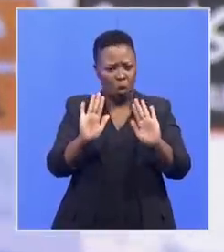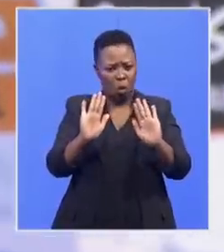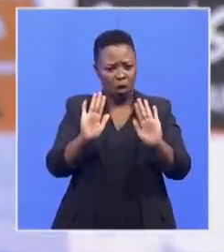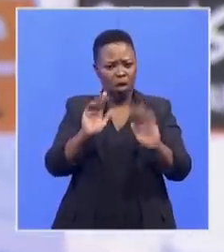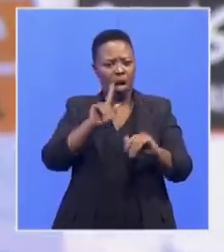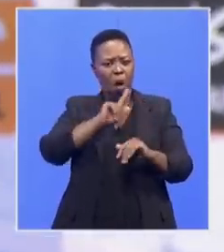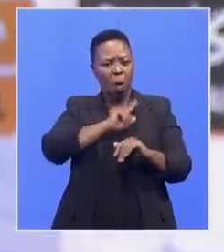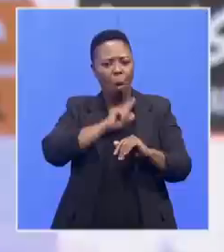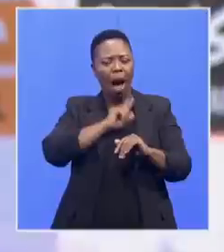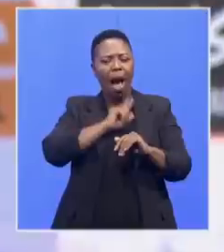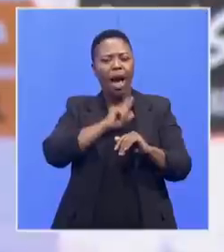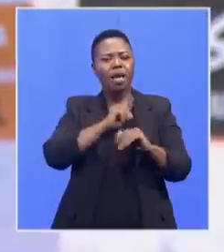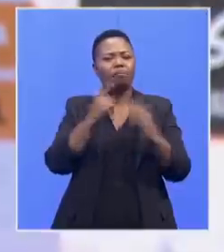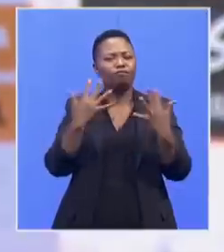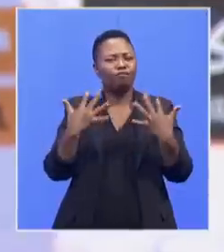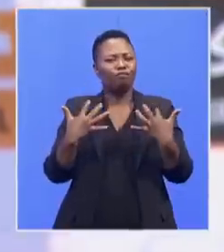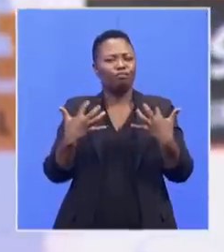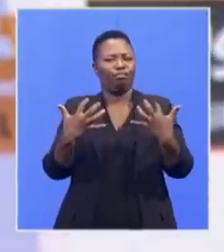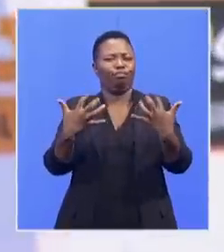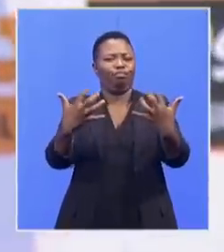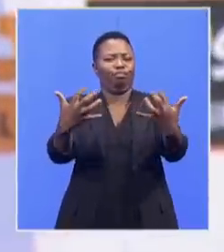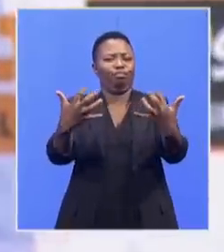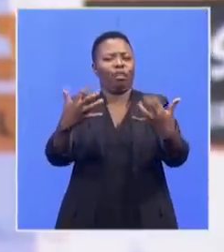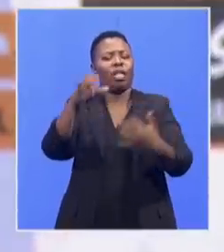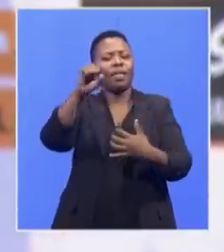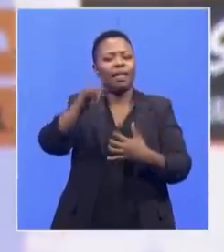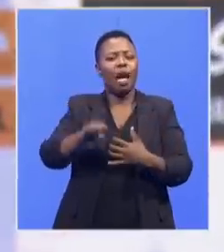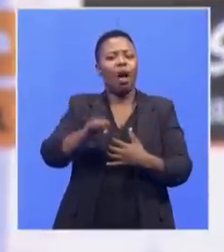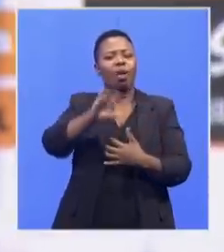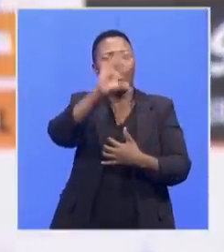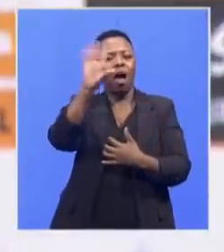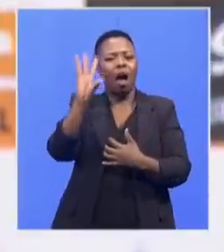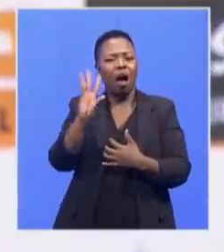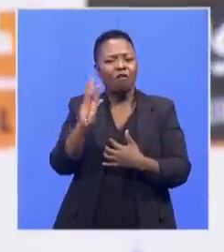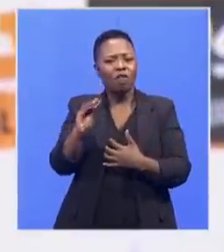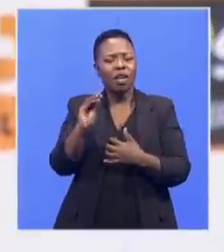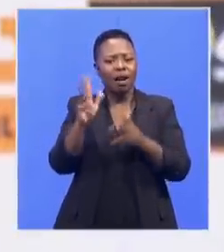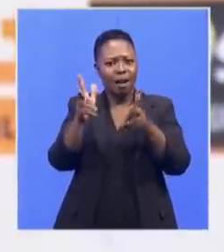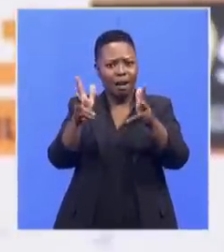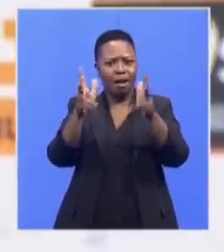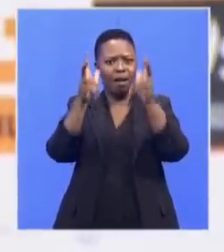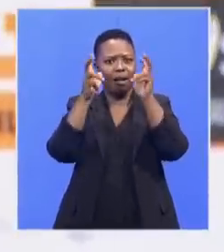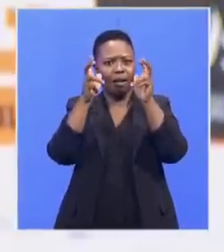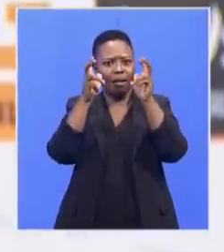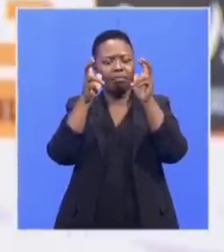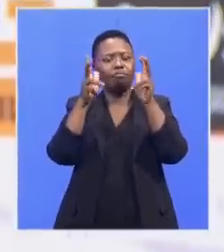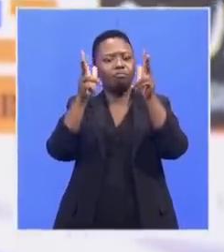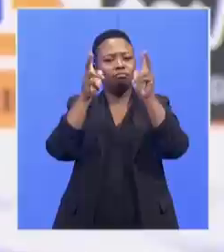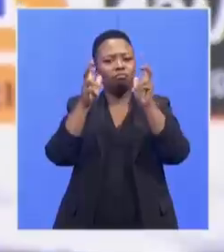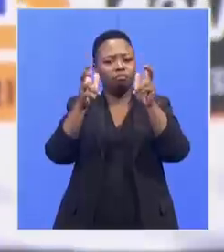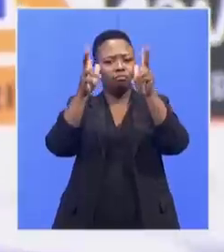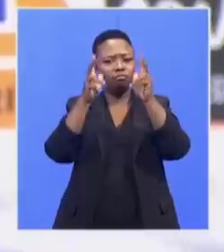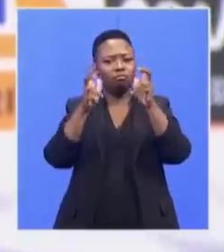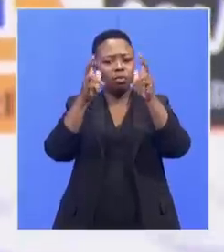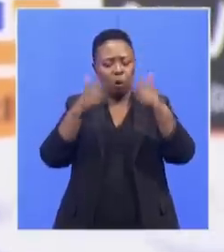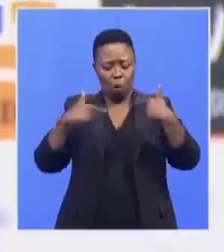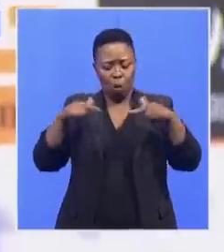ba bantsi mo South Africa ba mametseng se re se etsang mo gompieno.